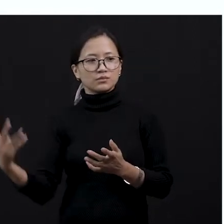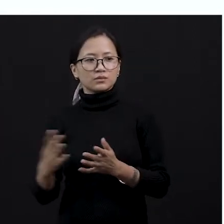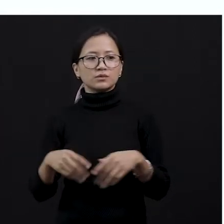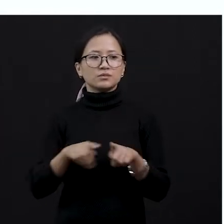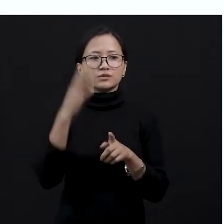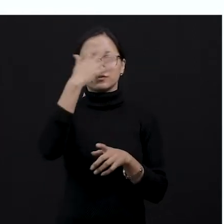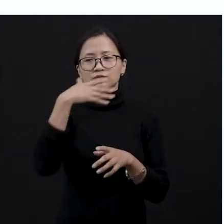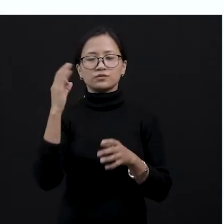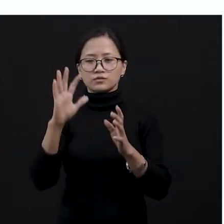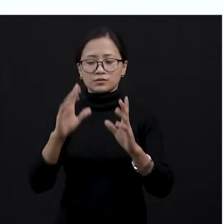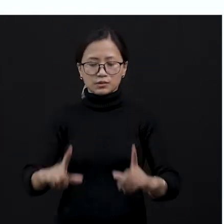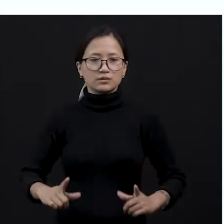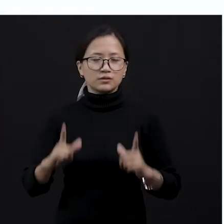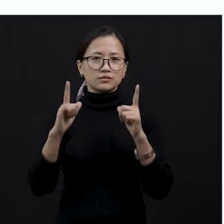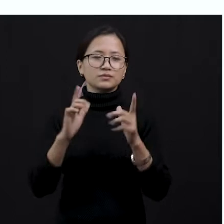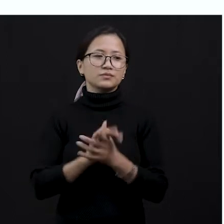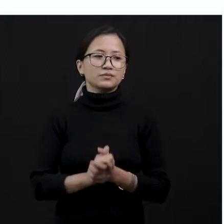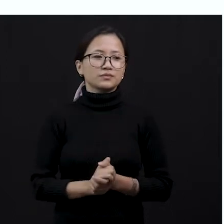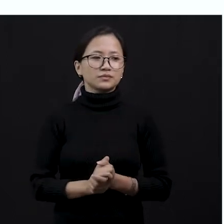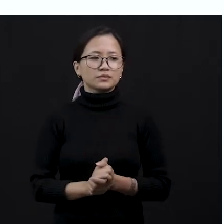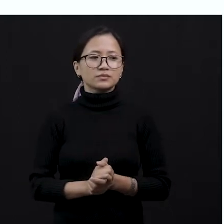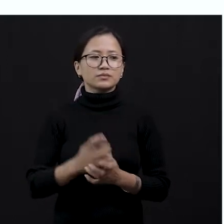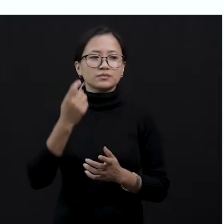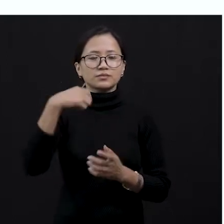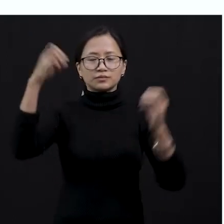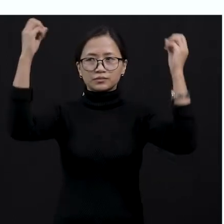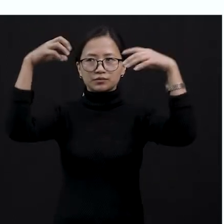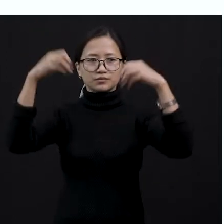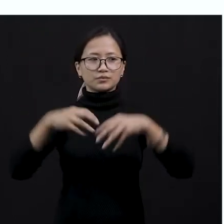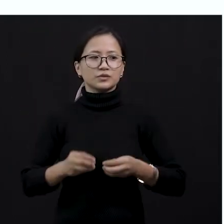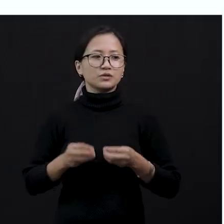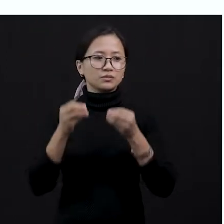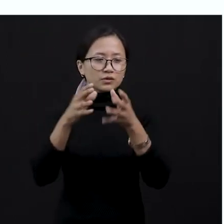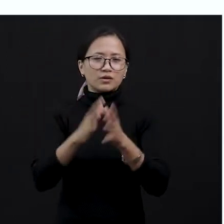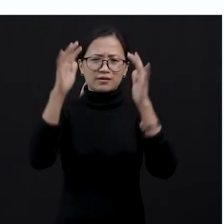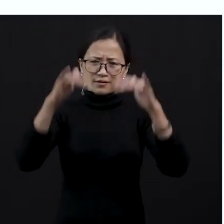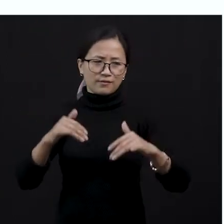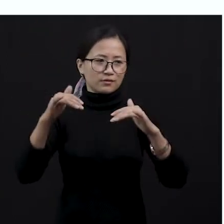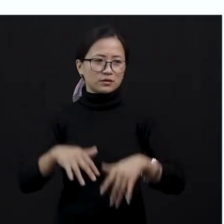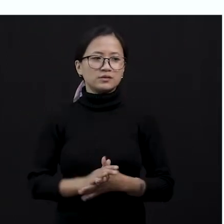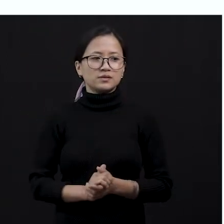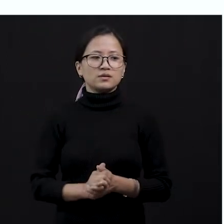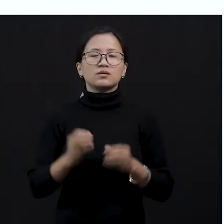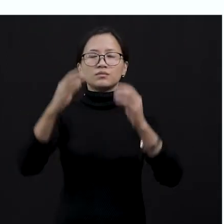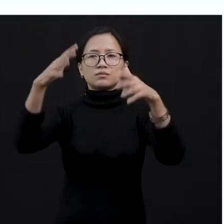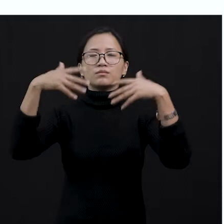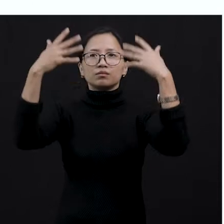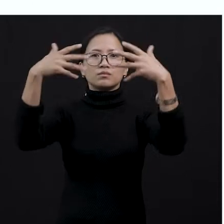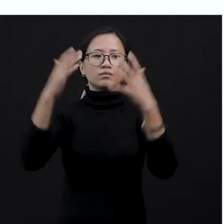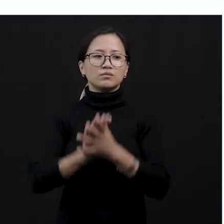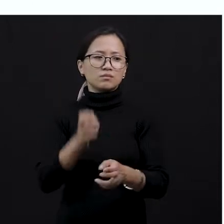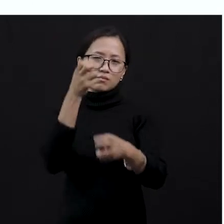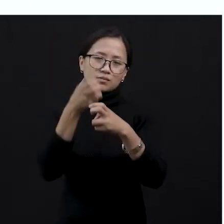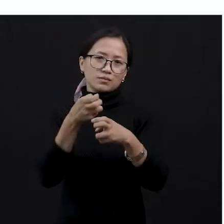rainbow to beautify my life. The rain may pour heavily, the wind may